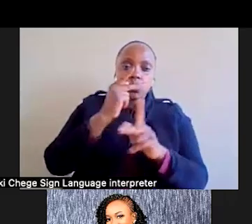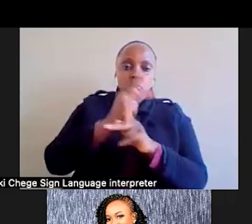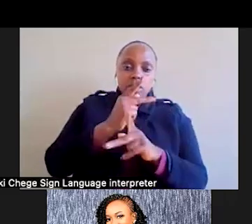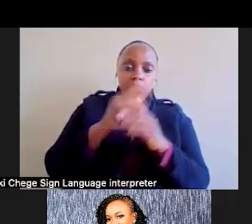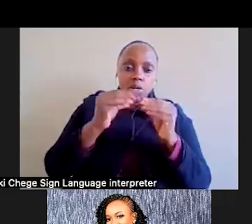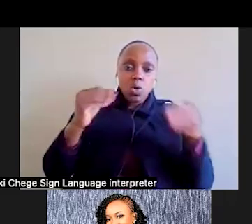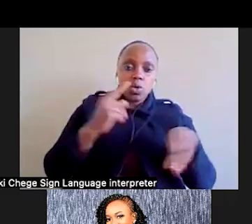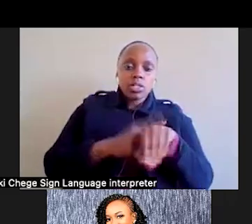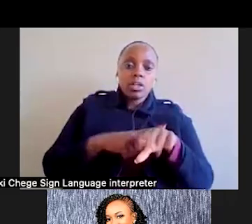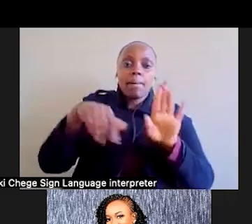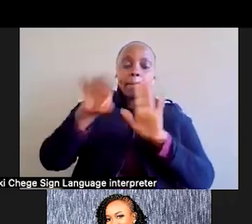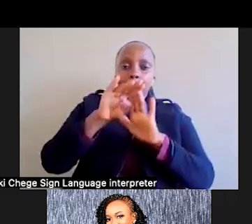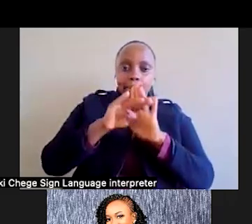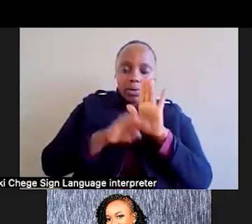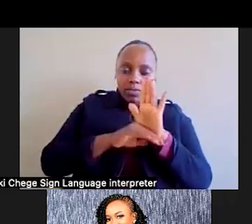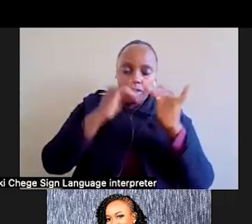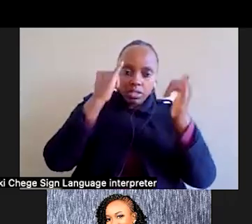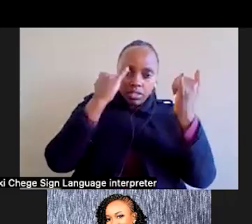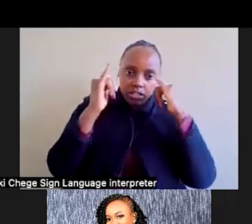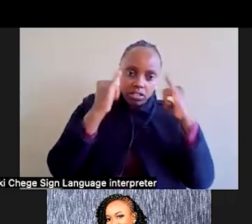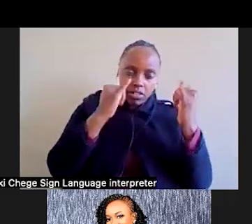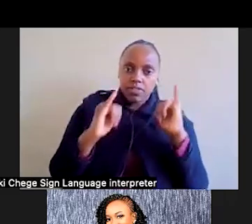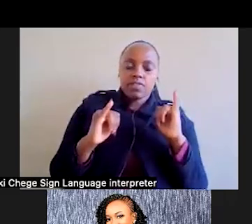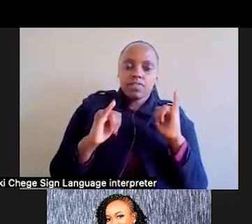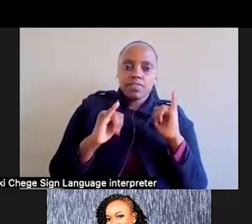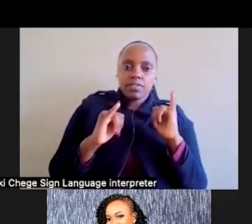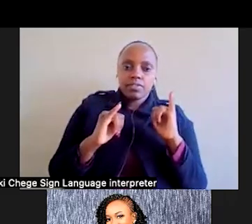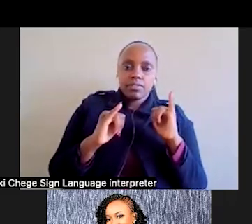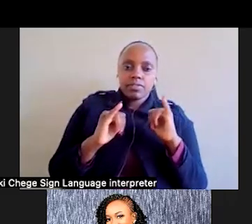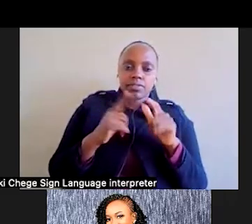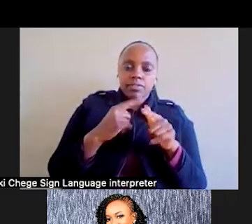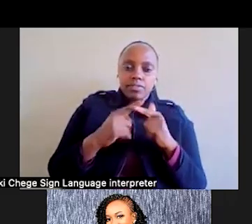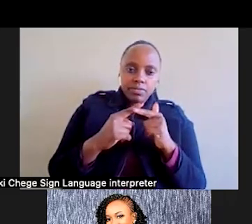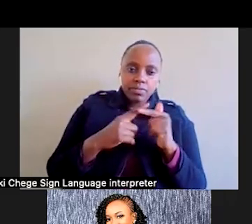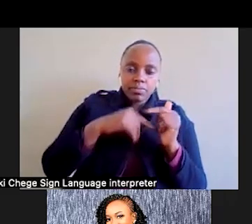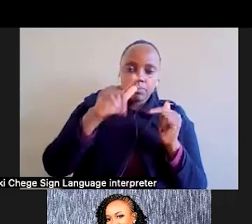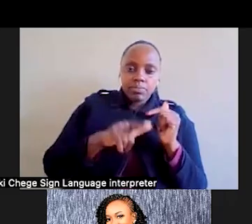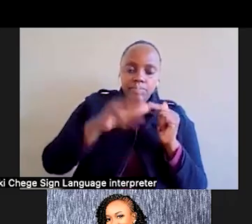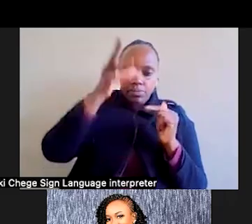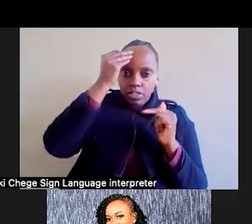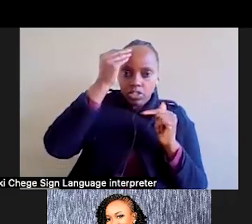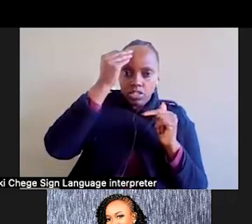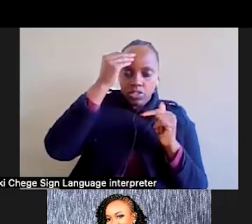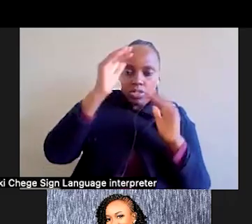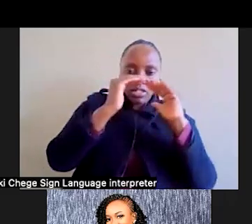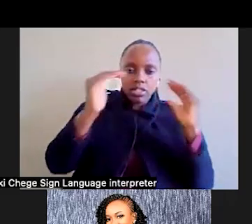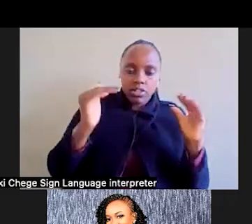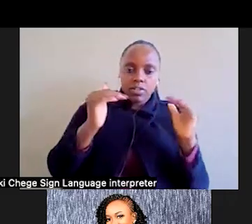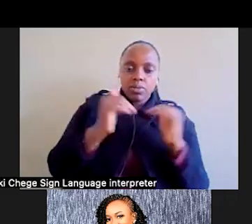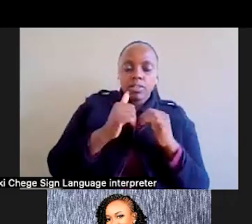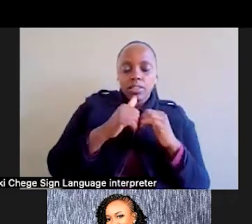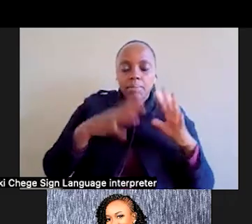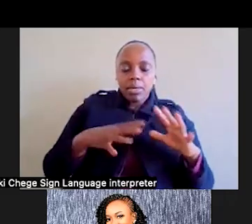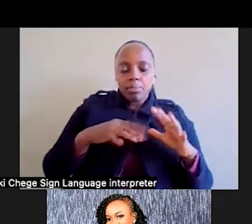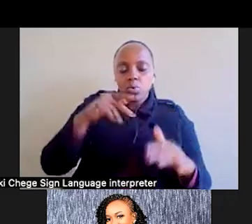long-term program and initiatives, and low education levels among grassroots communities slow